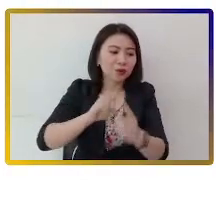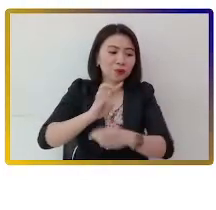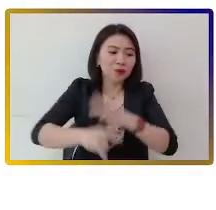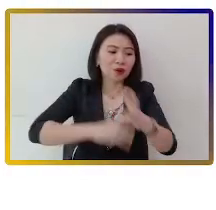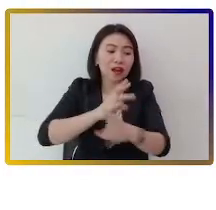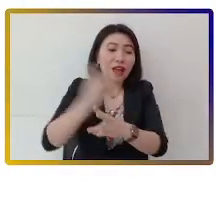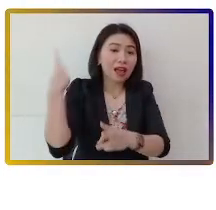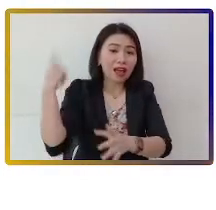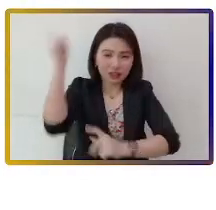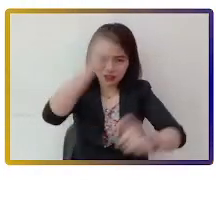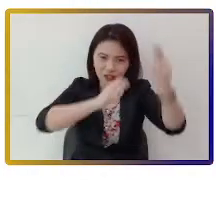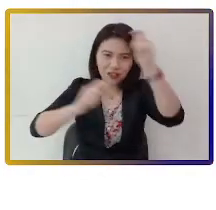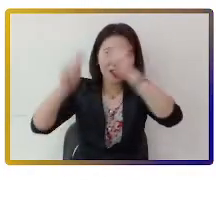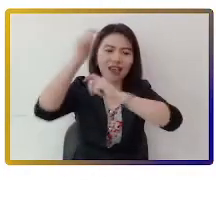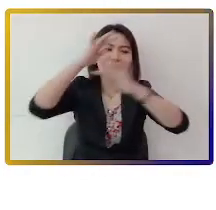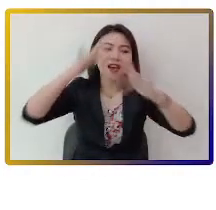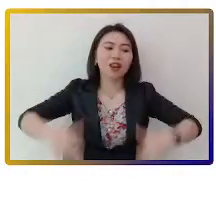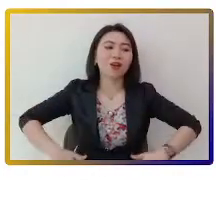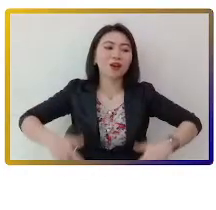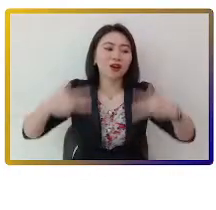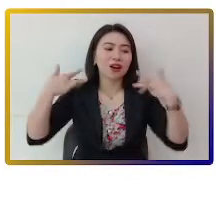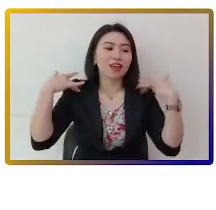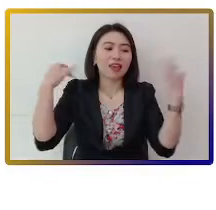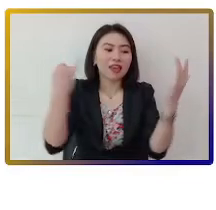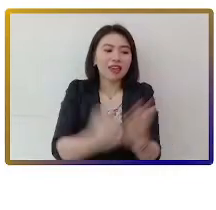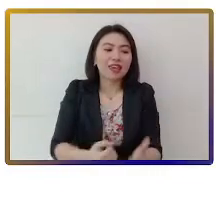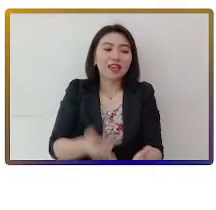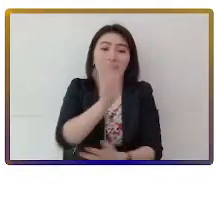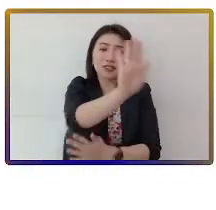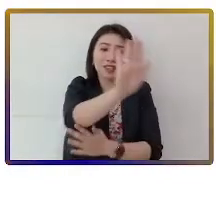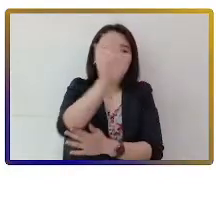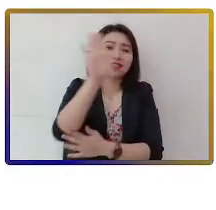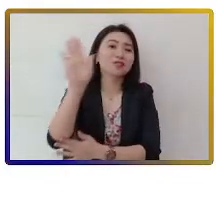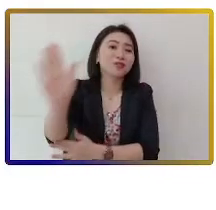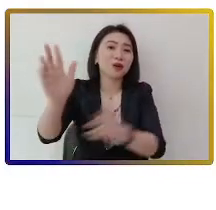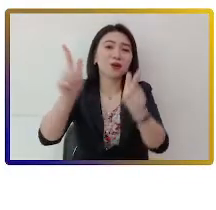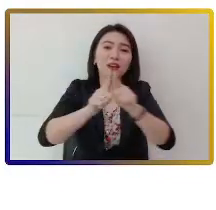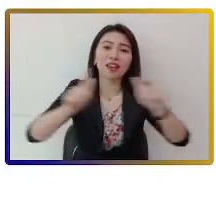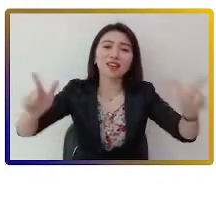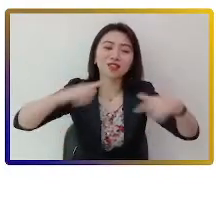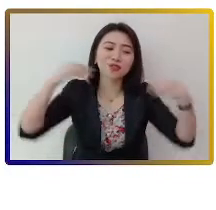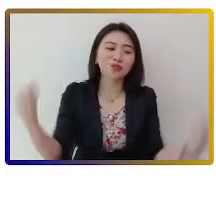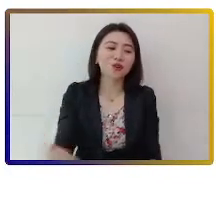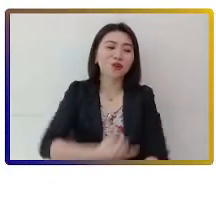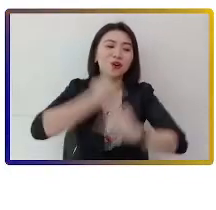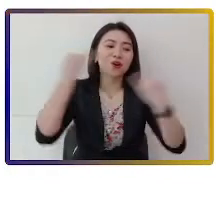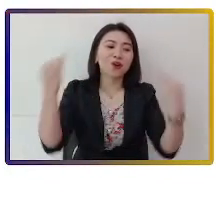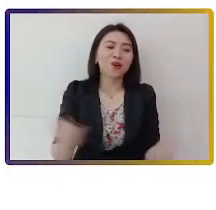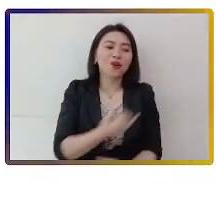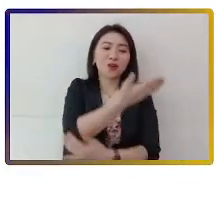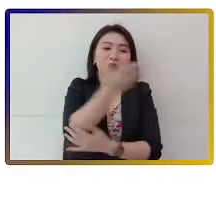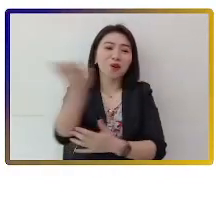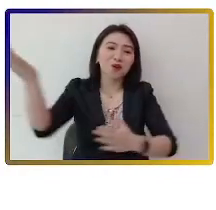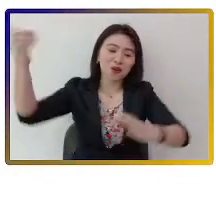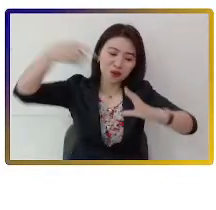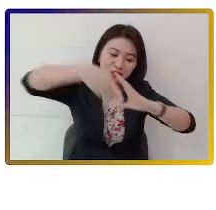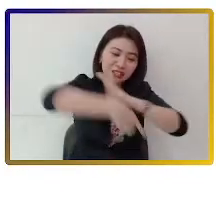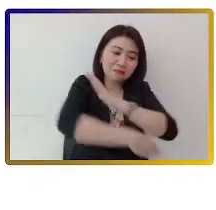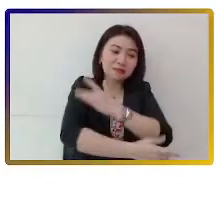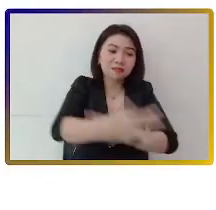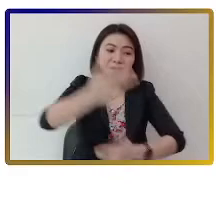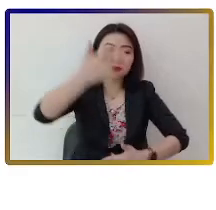your world gets shattered. If it's your greatest joy or